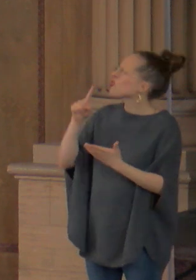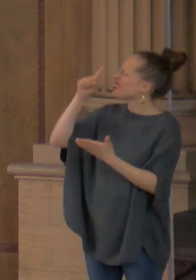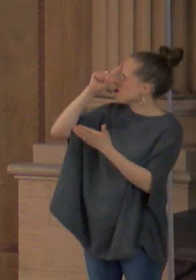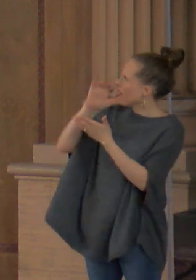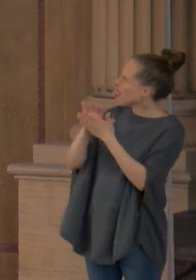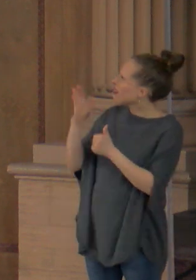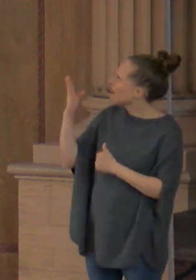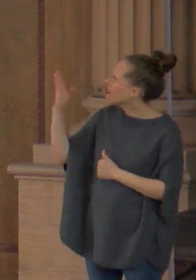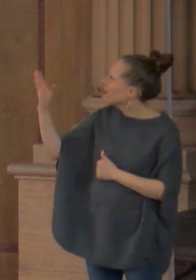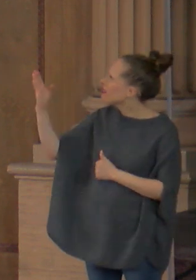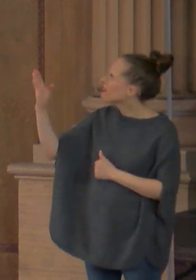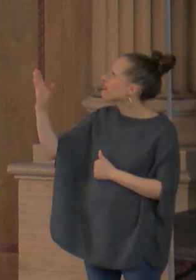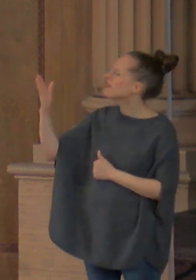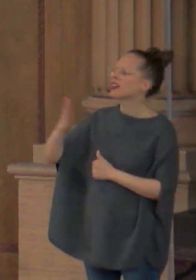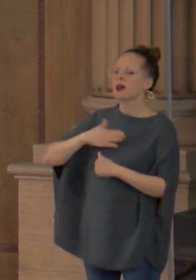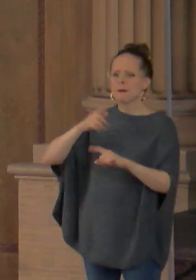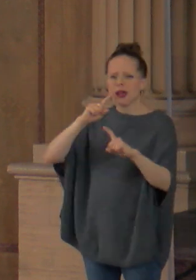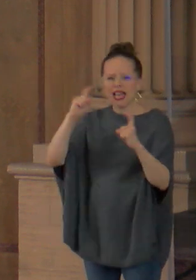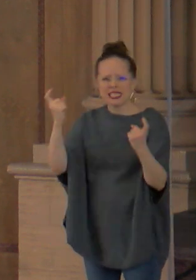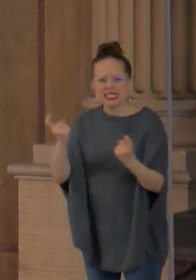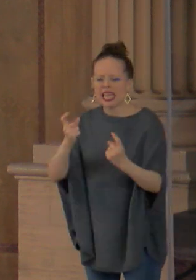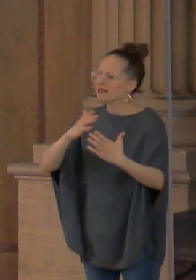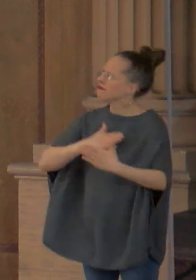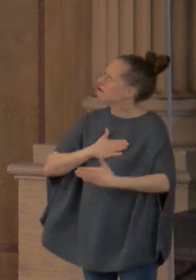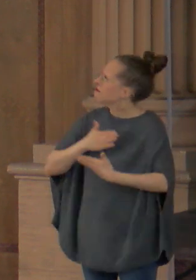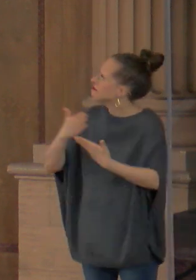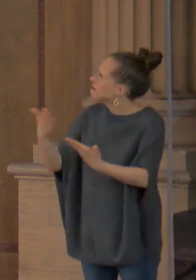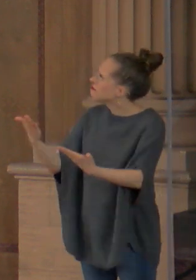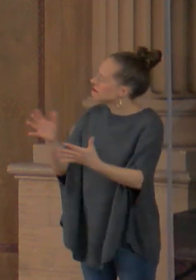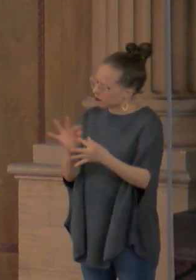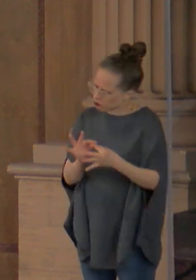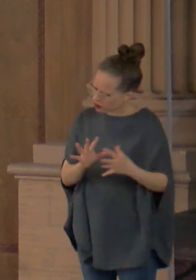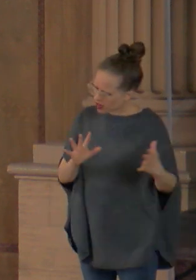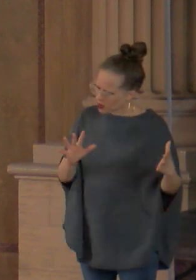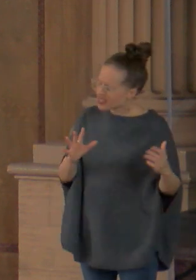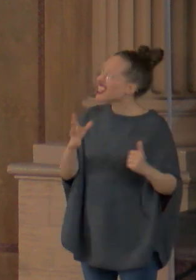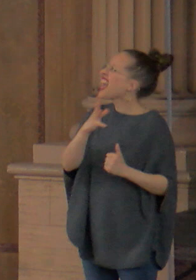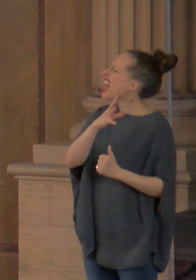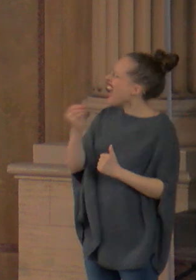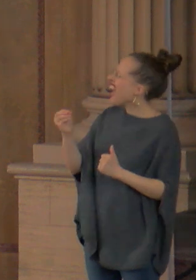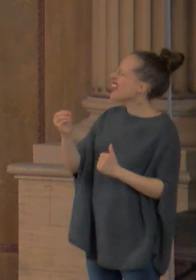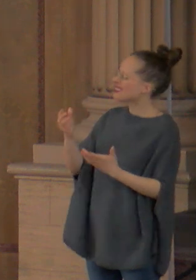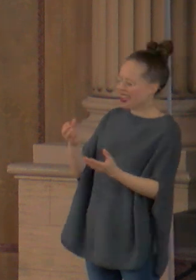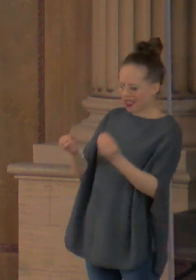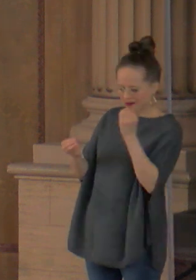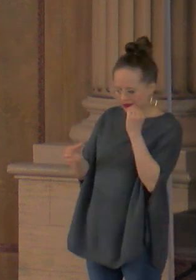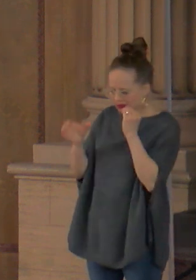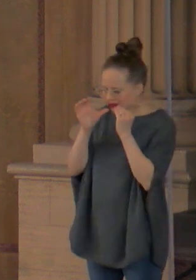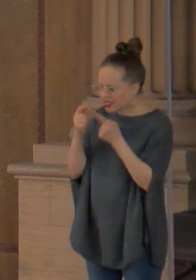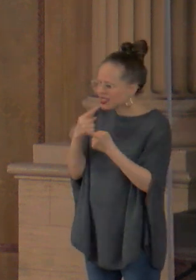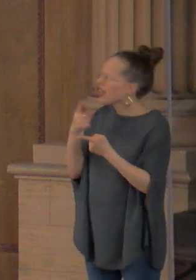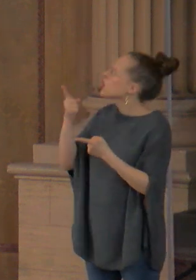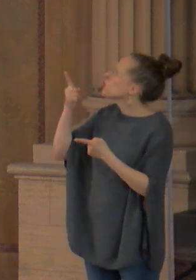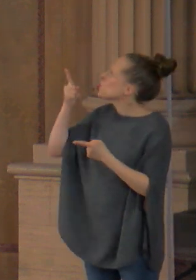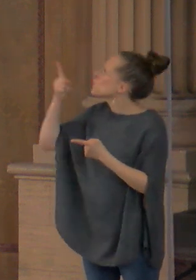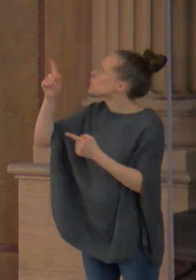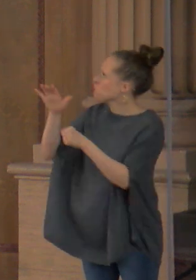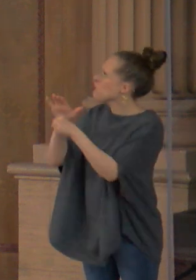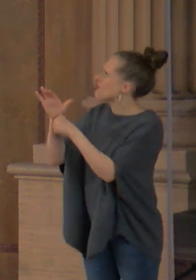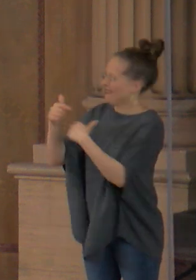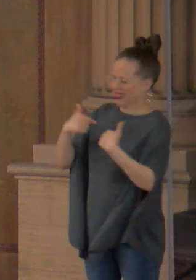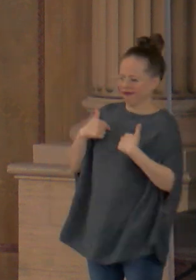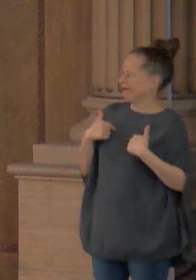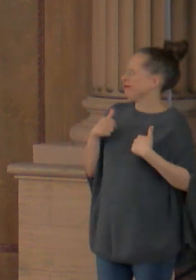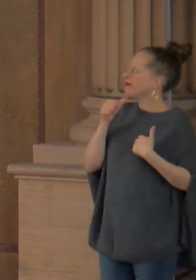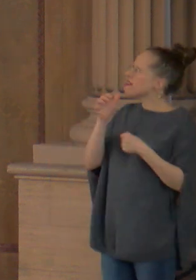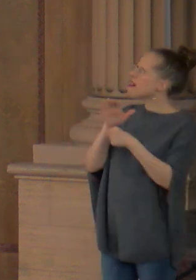our known sins and renouncing them. But also we take it saying in Jesus is enough. Jesus is enough. I'm not enough, but he